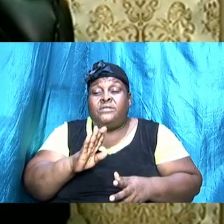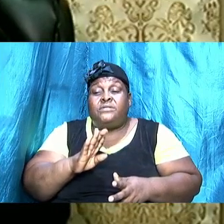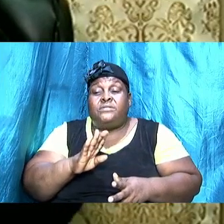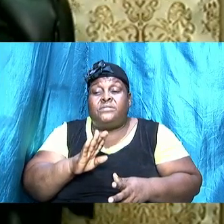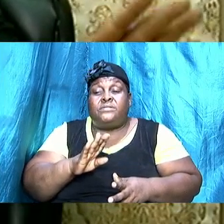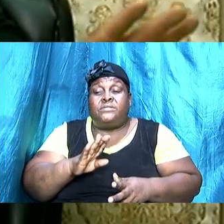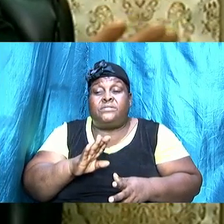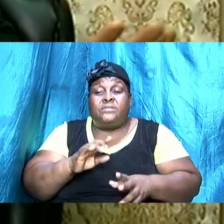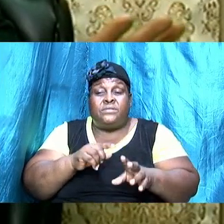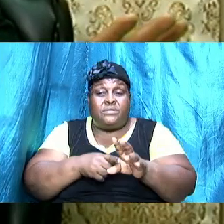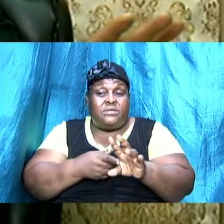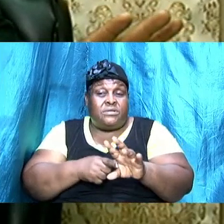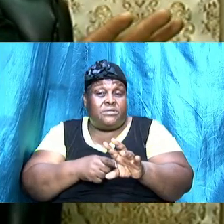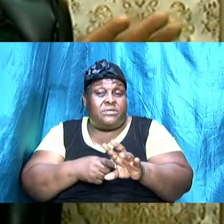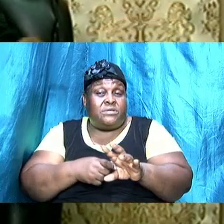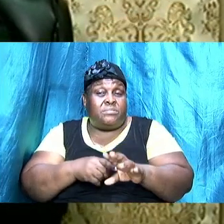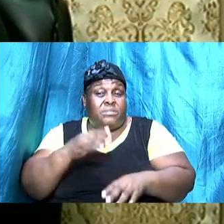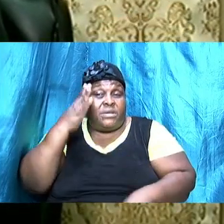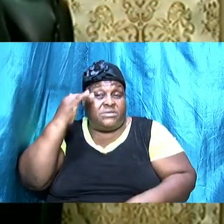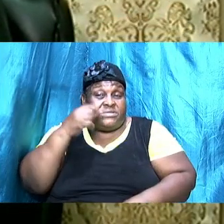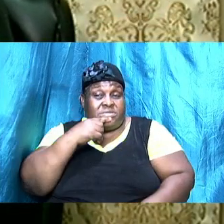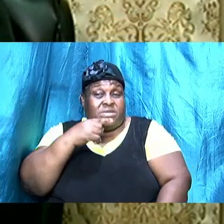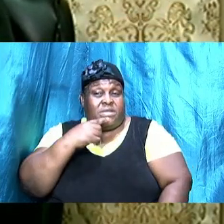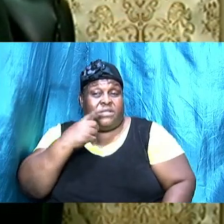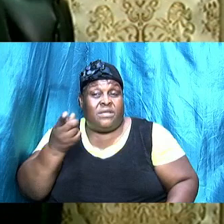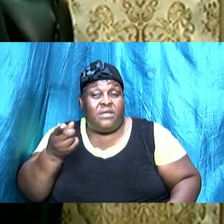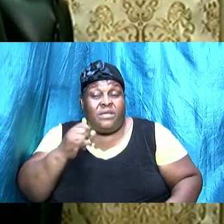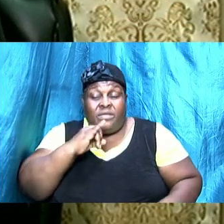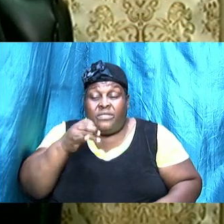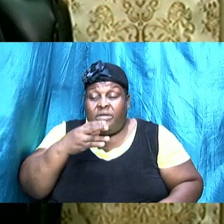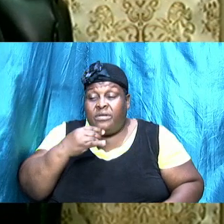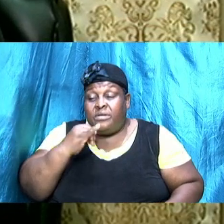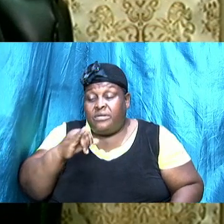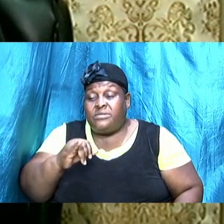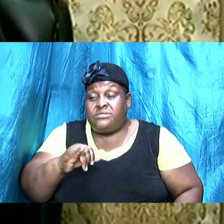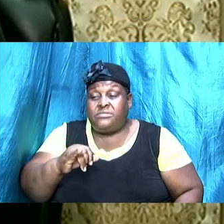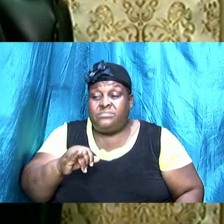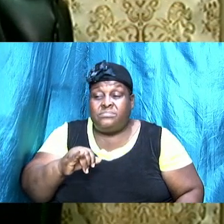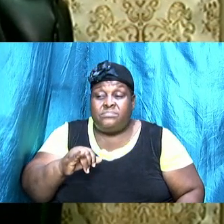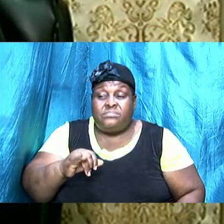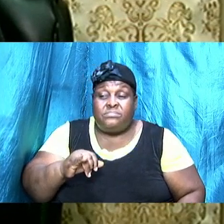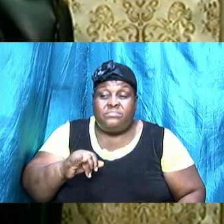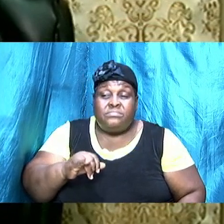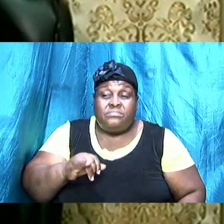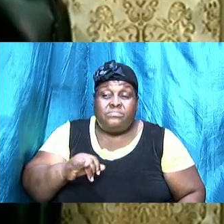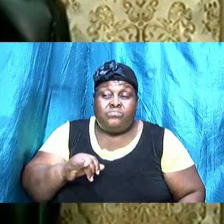And he started out by saying it, there is